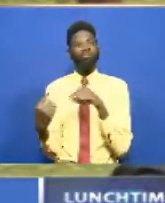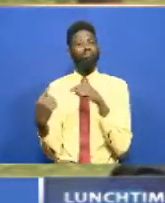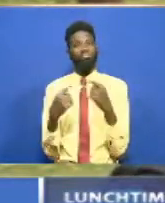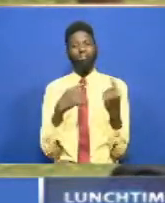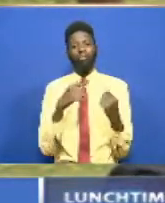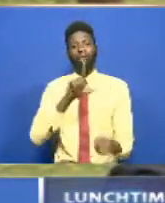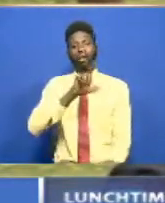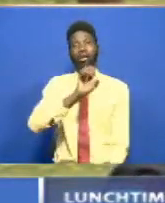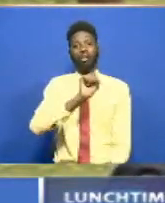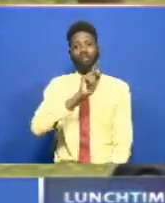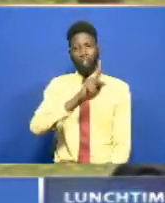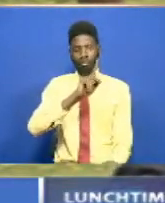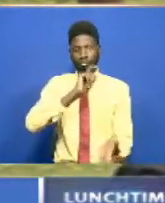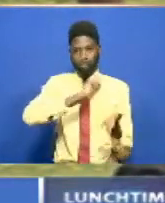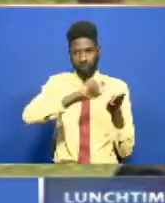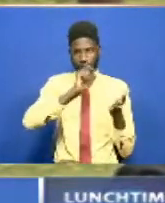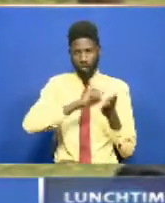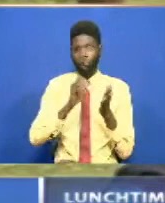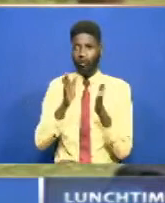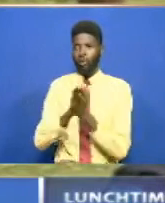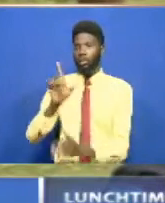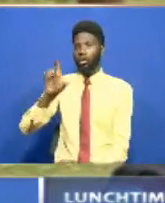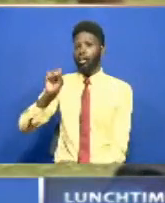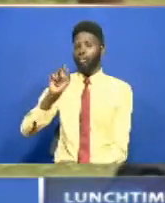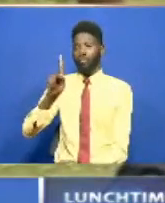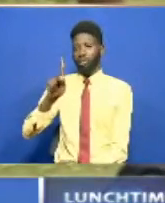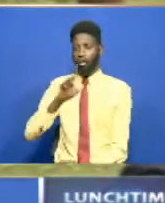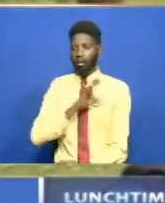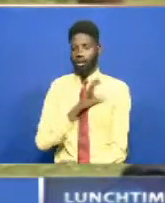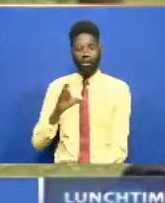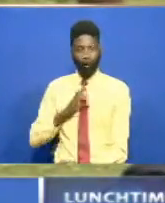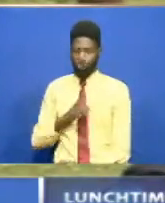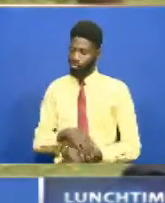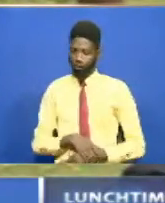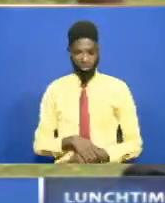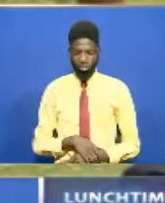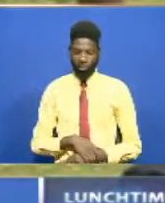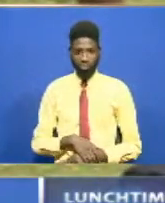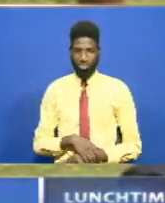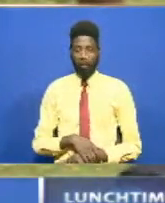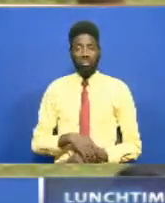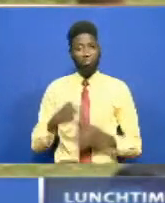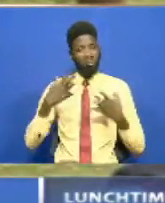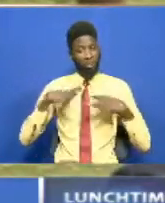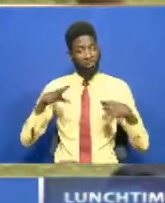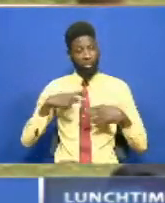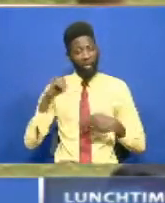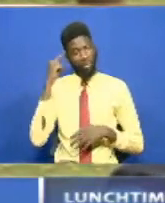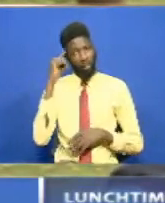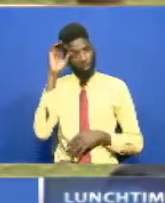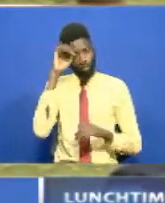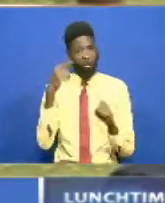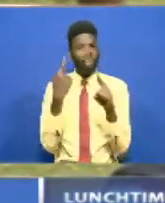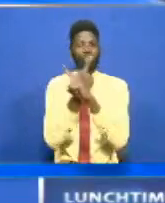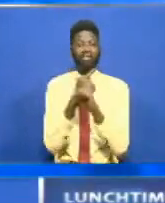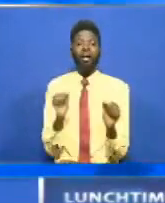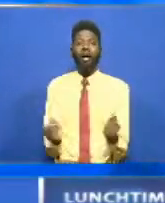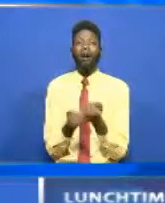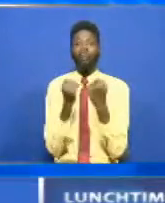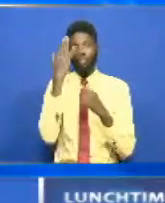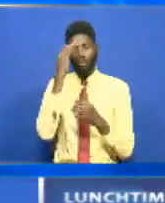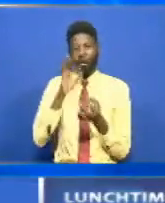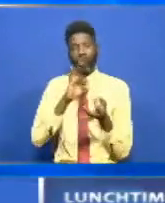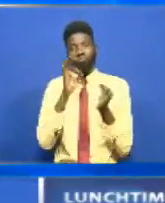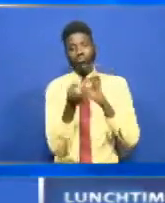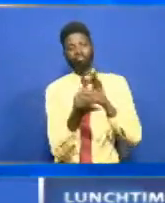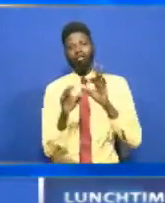LSK Secretariat and the LSK Council. The perception of the differences of opinion relates to interpretation of the law. On